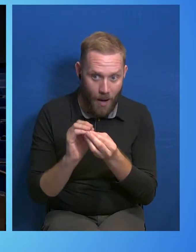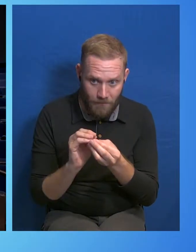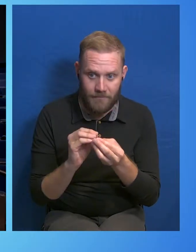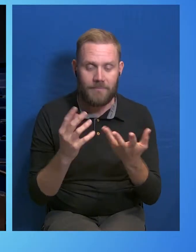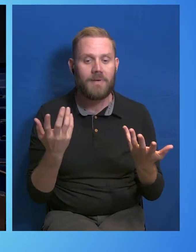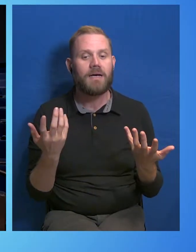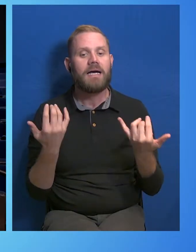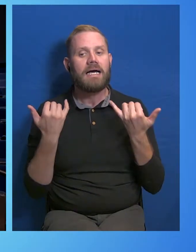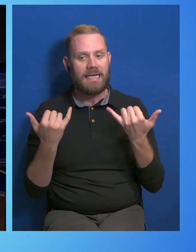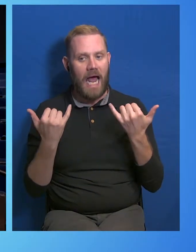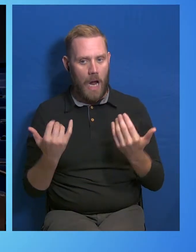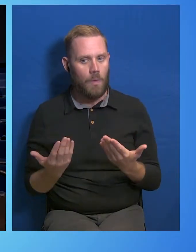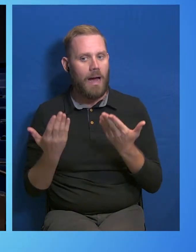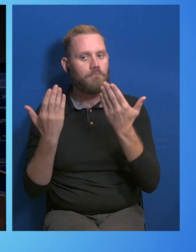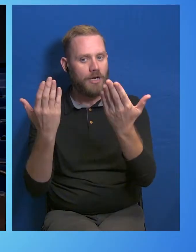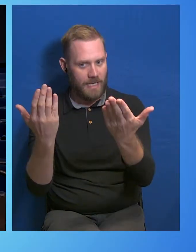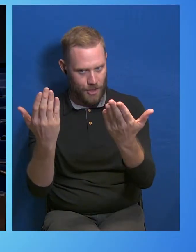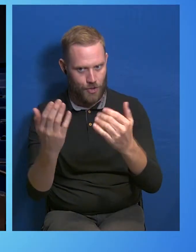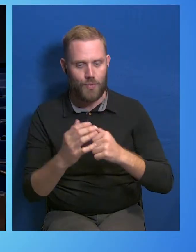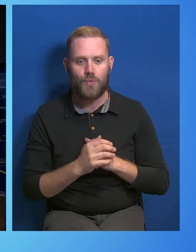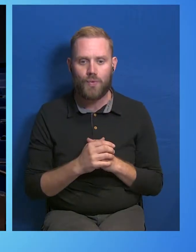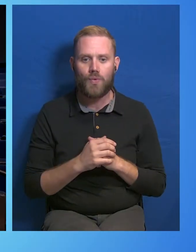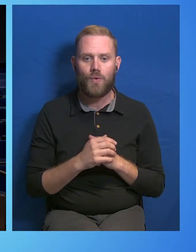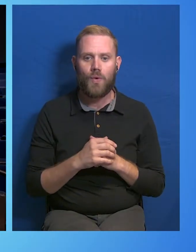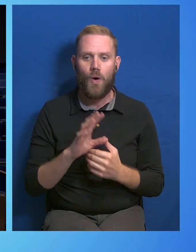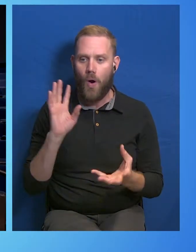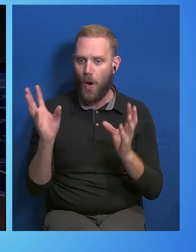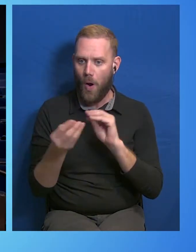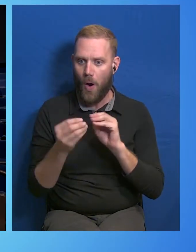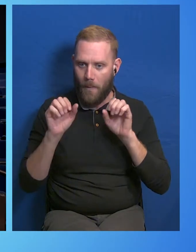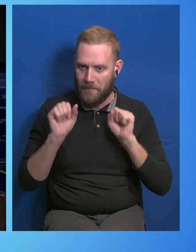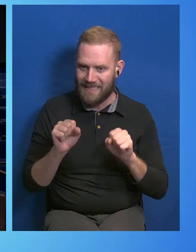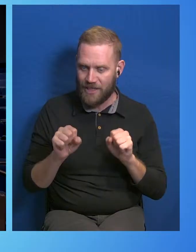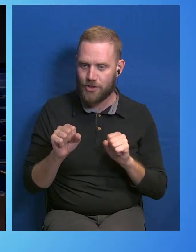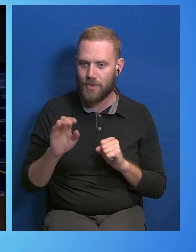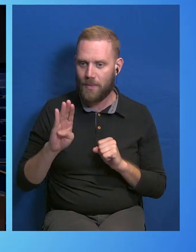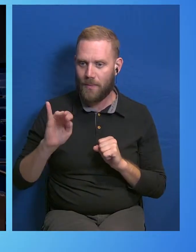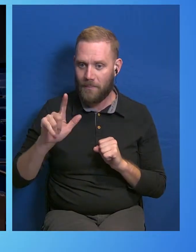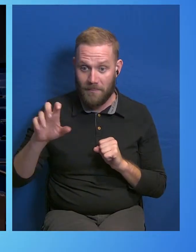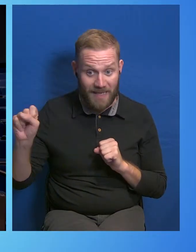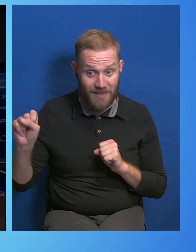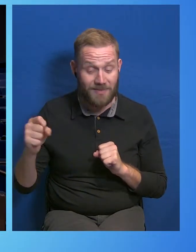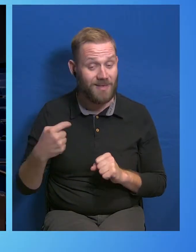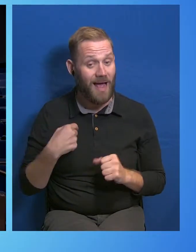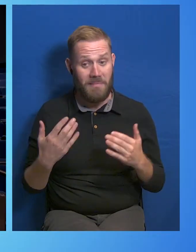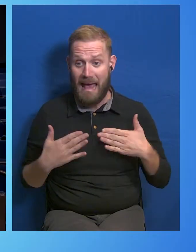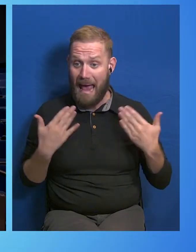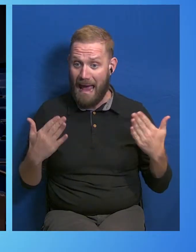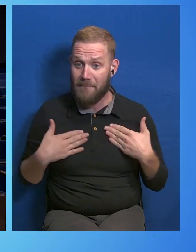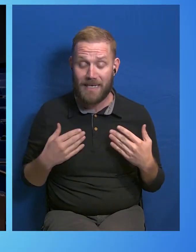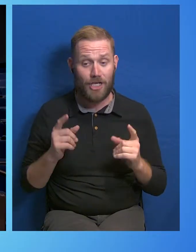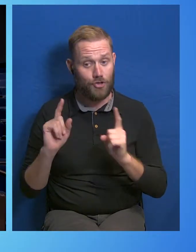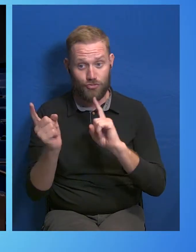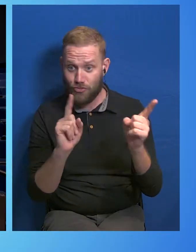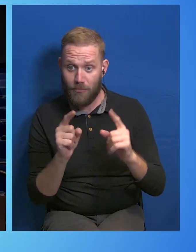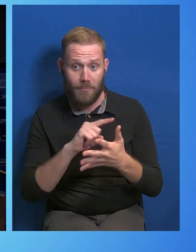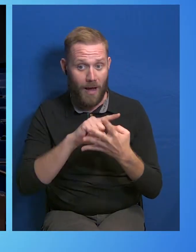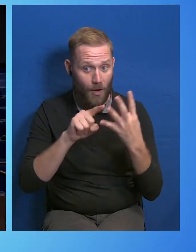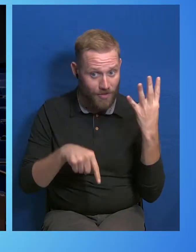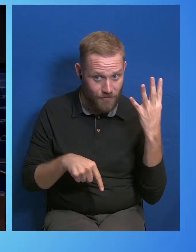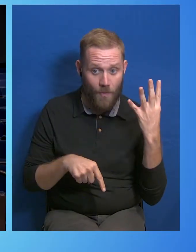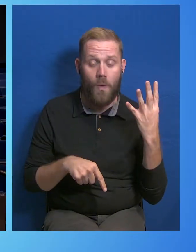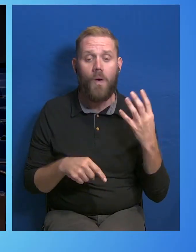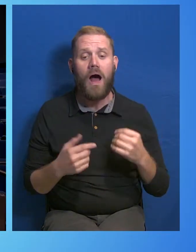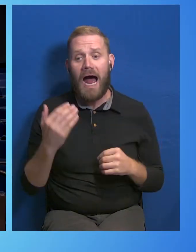I'm going ahead and I'm bringing you all of these potential bills, and I am happy to discuss those bills with you. I